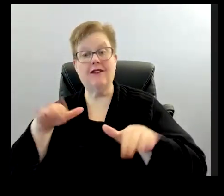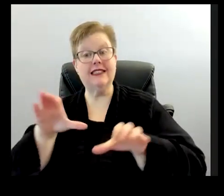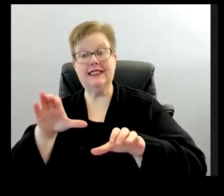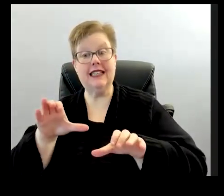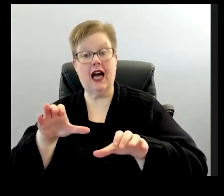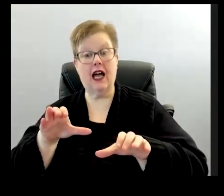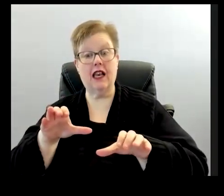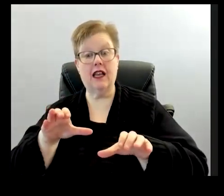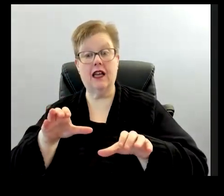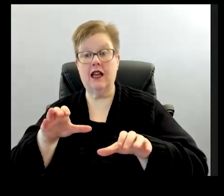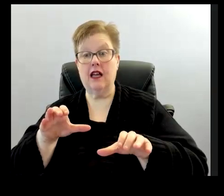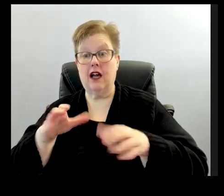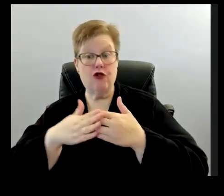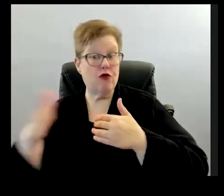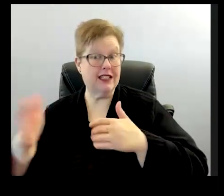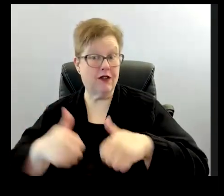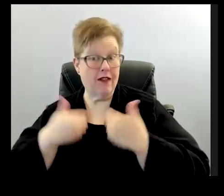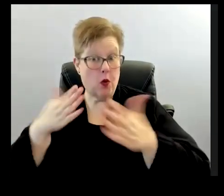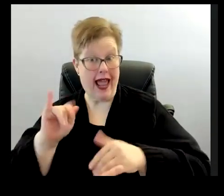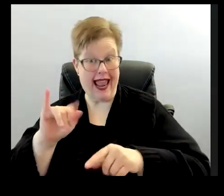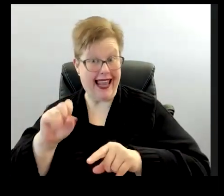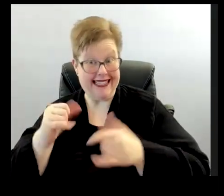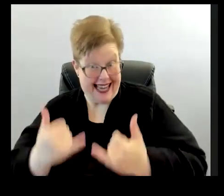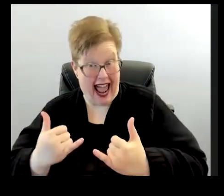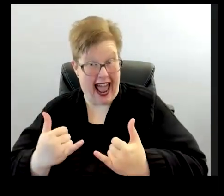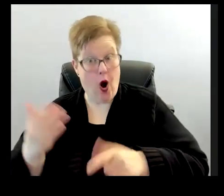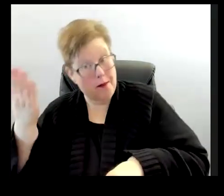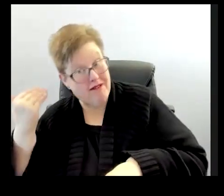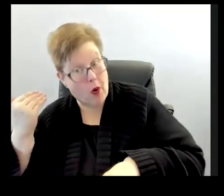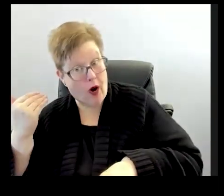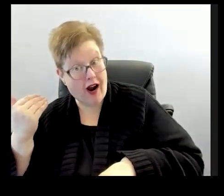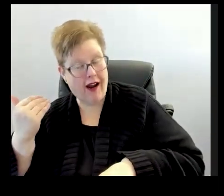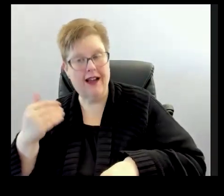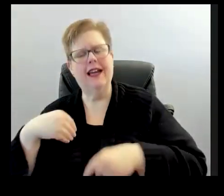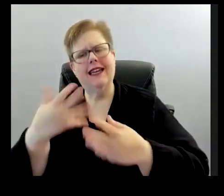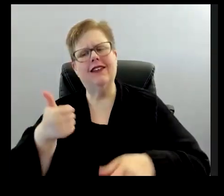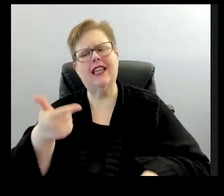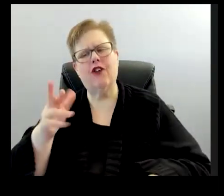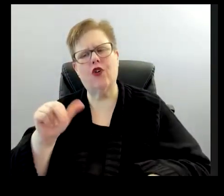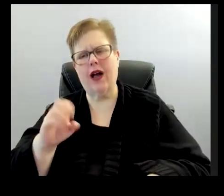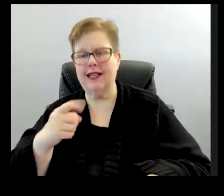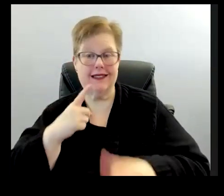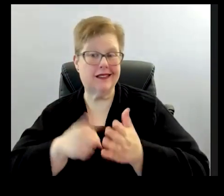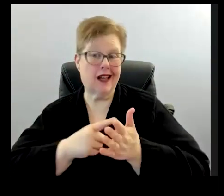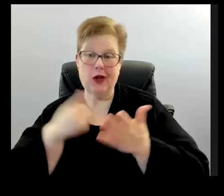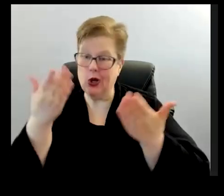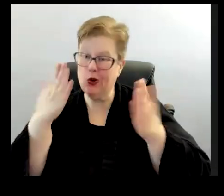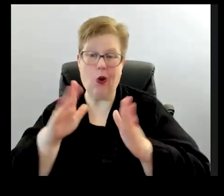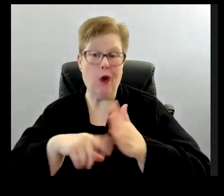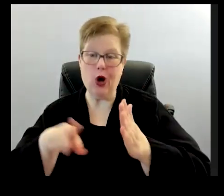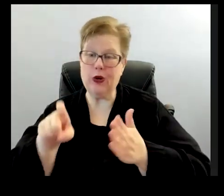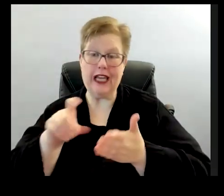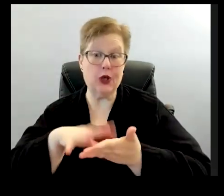rest of your life the way it is right now before, right? So giving yourself grace is saying, you know what? Sometimes you don't know what you